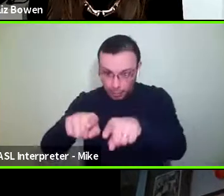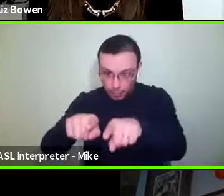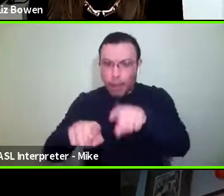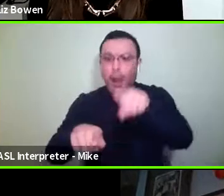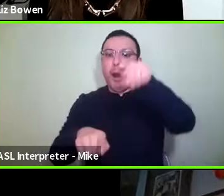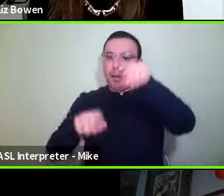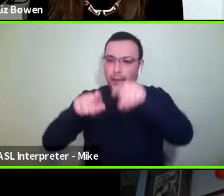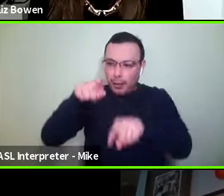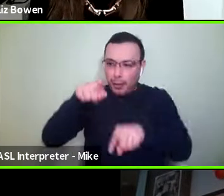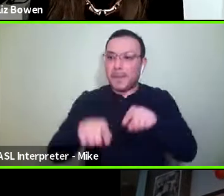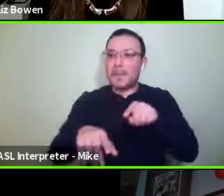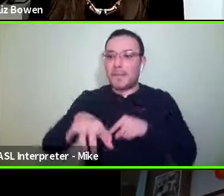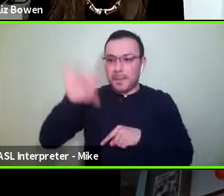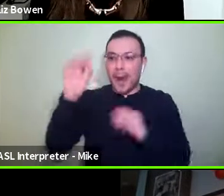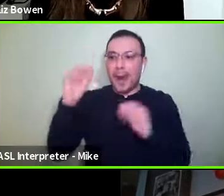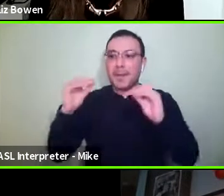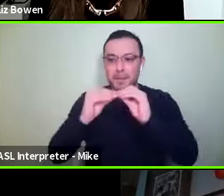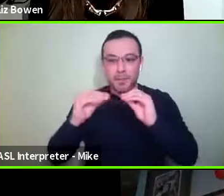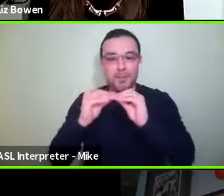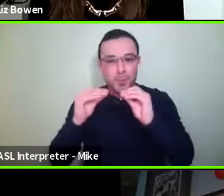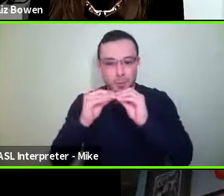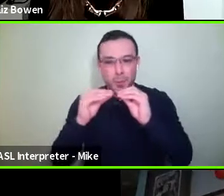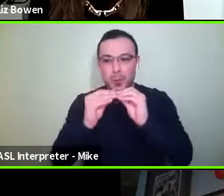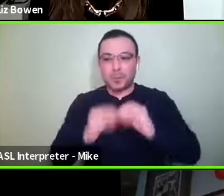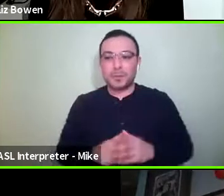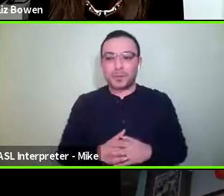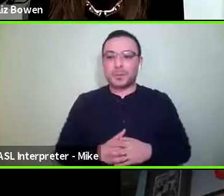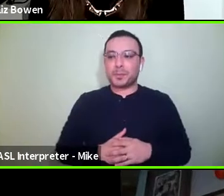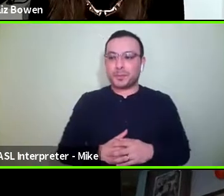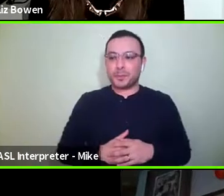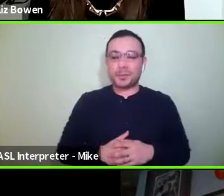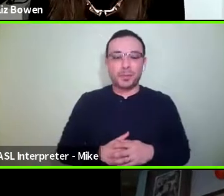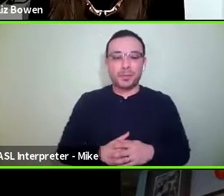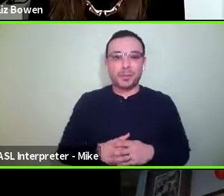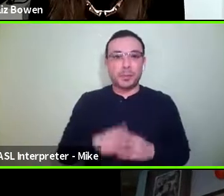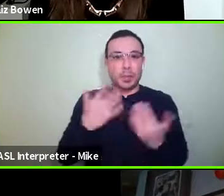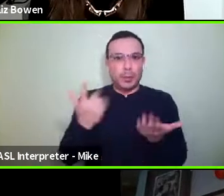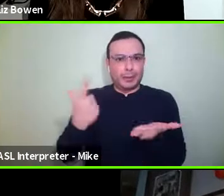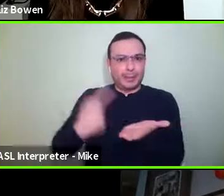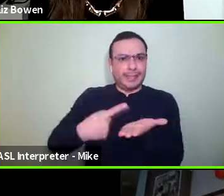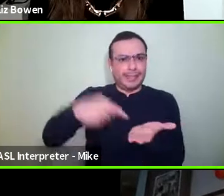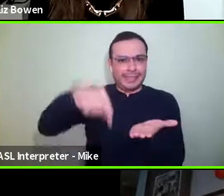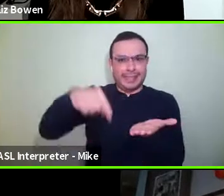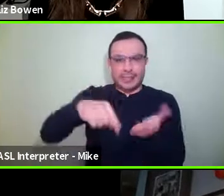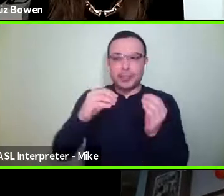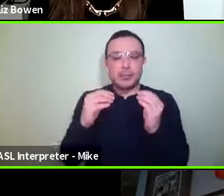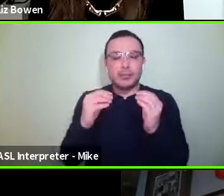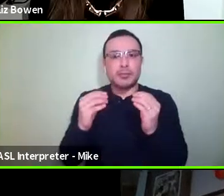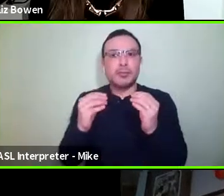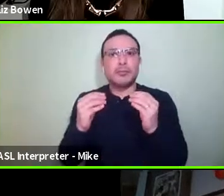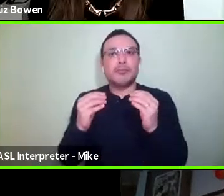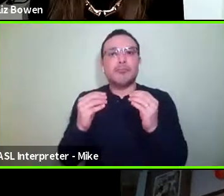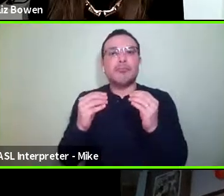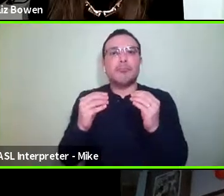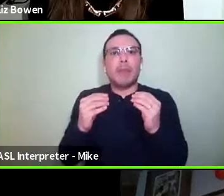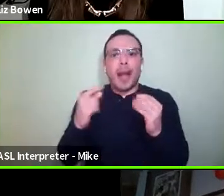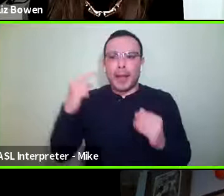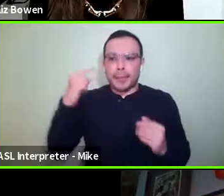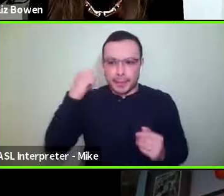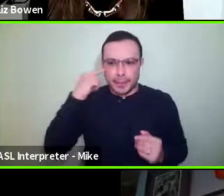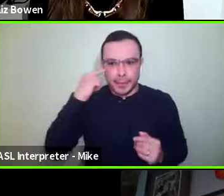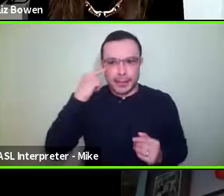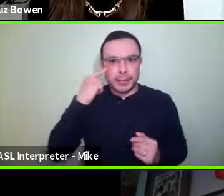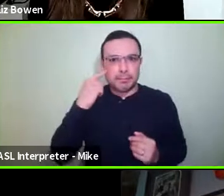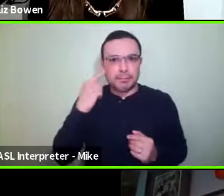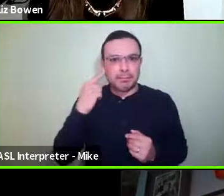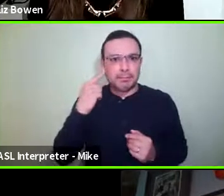a complex way here and now. And I think the record of these